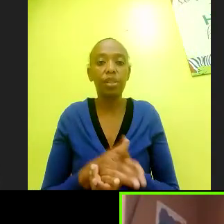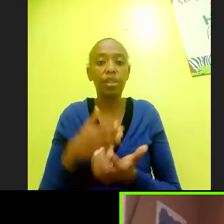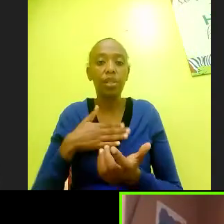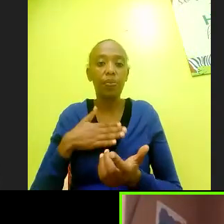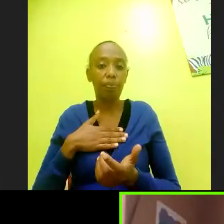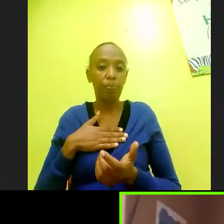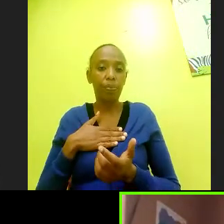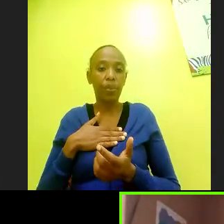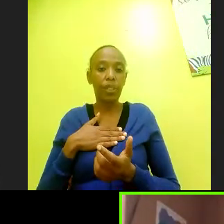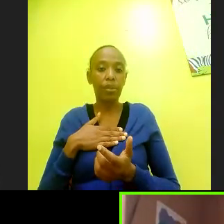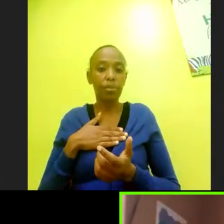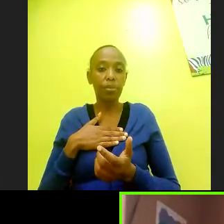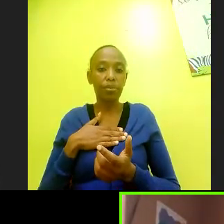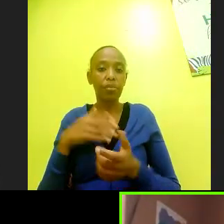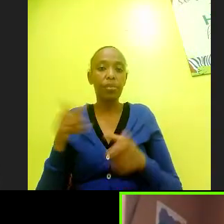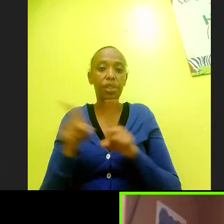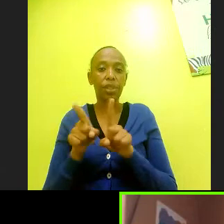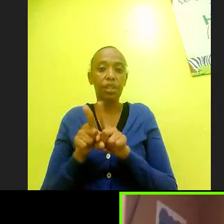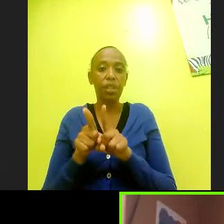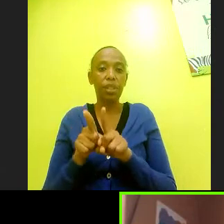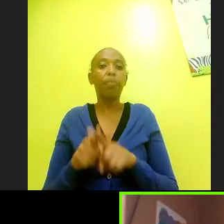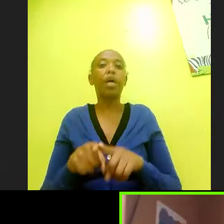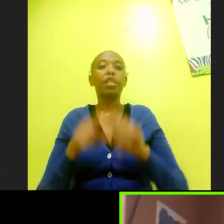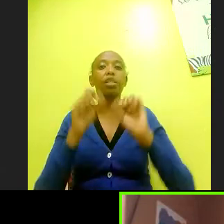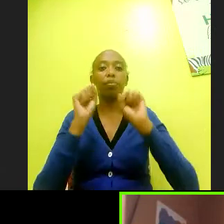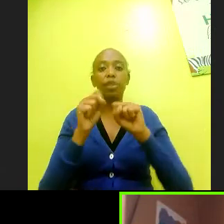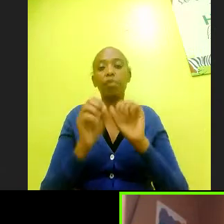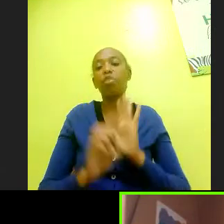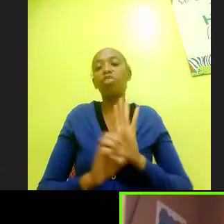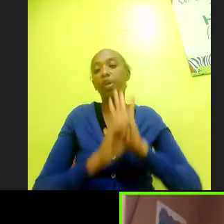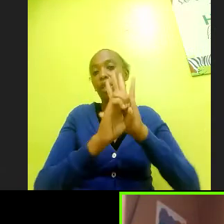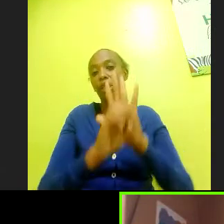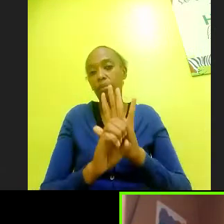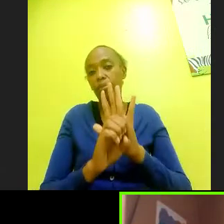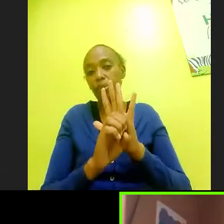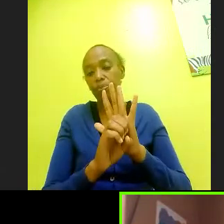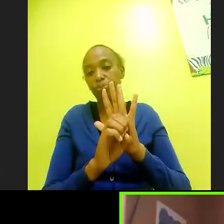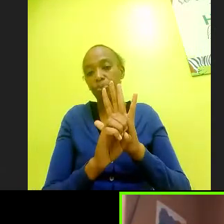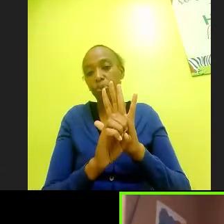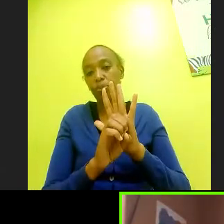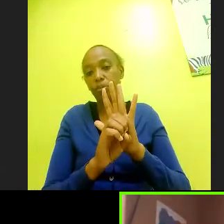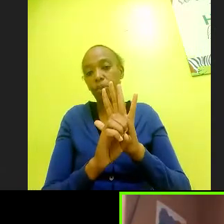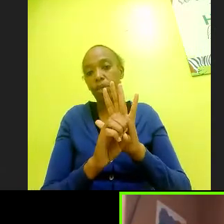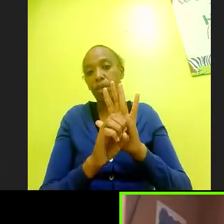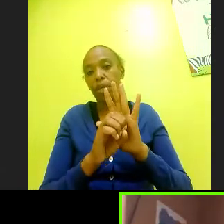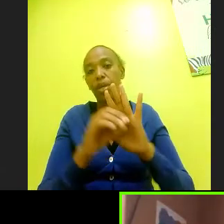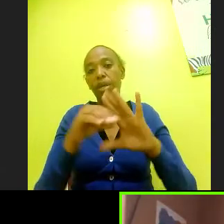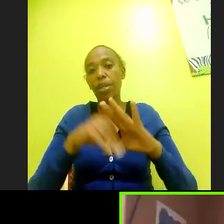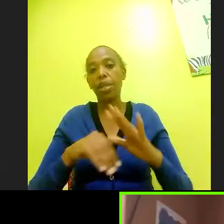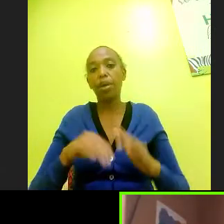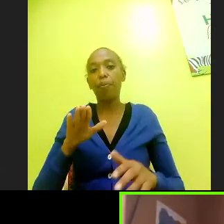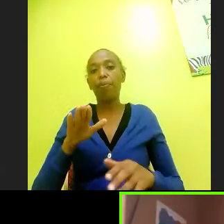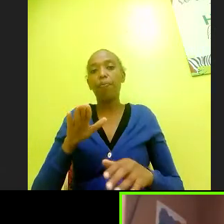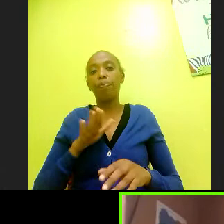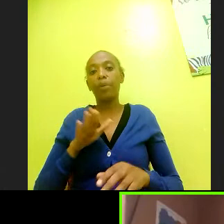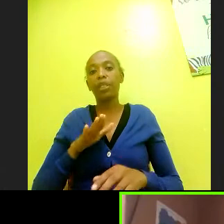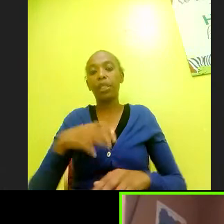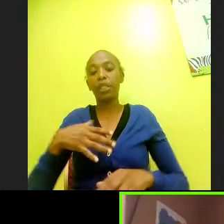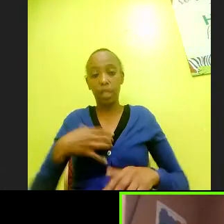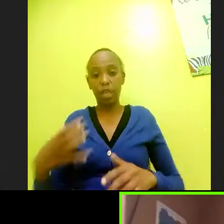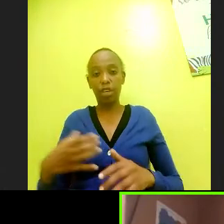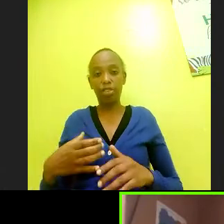migrants as much as possible, for example, in the maternity leave legislation